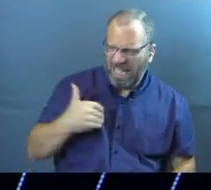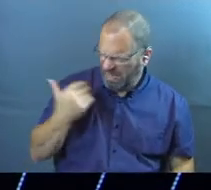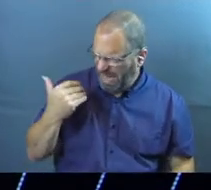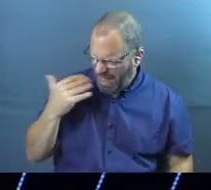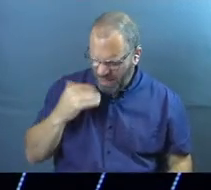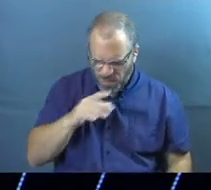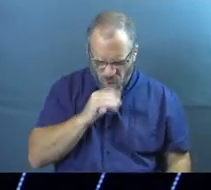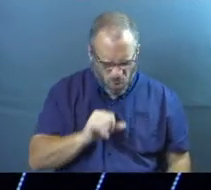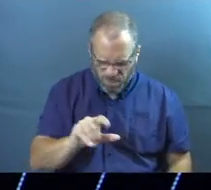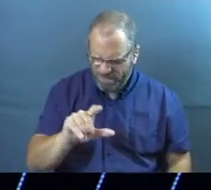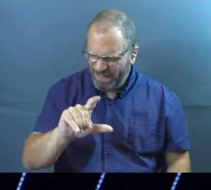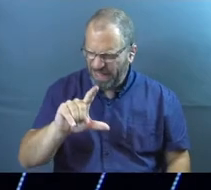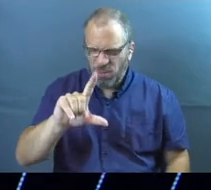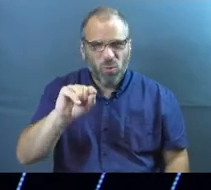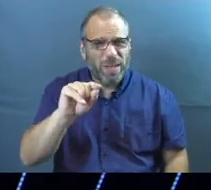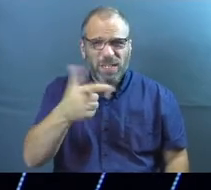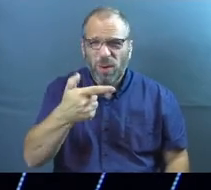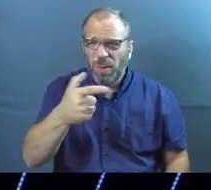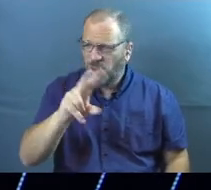in my early 20s,